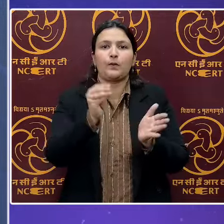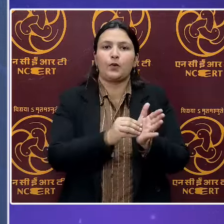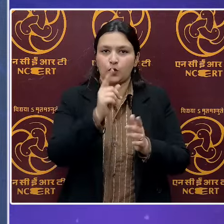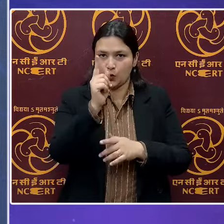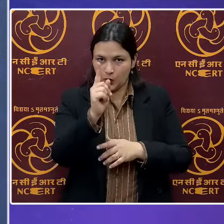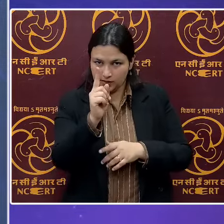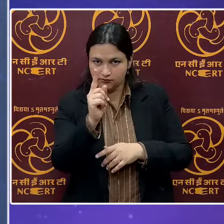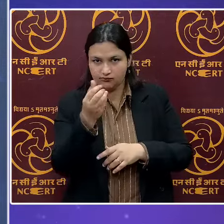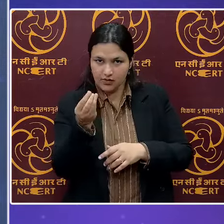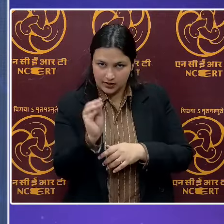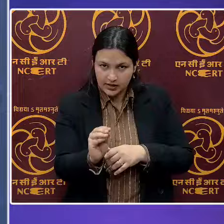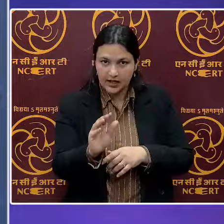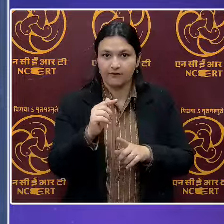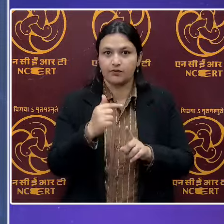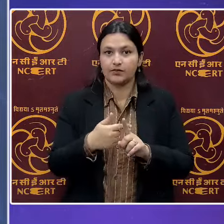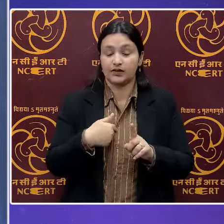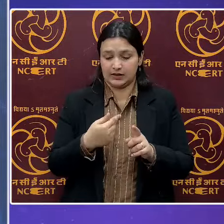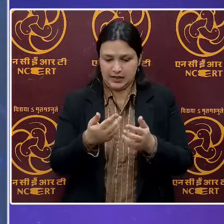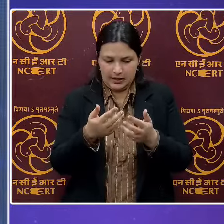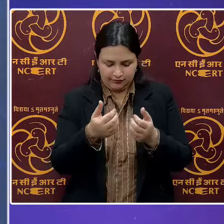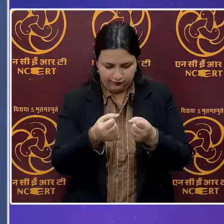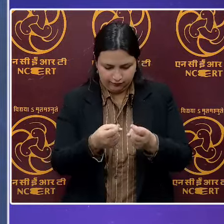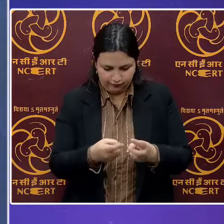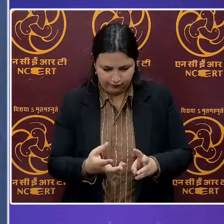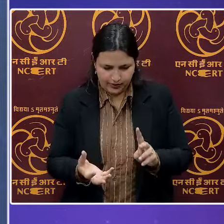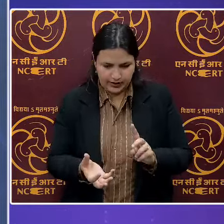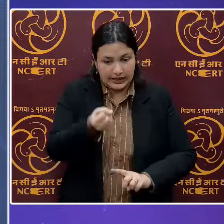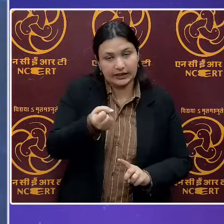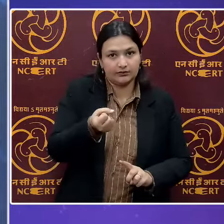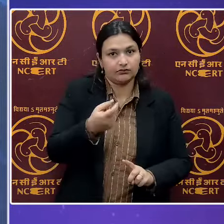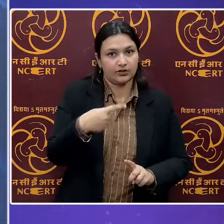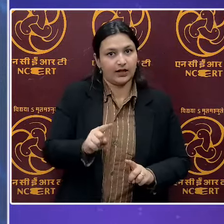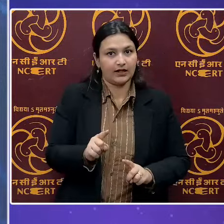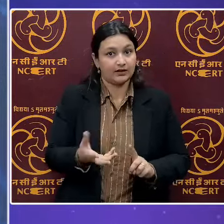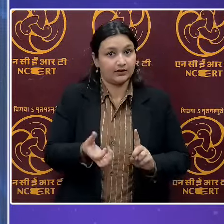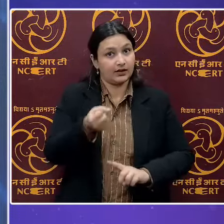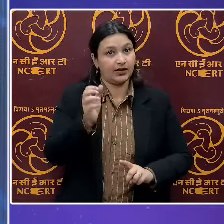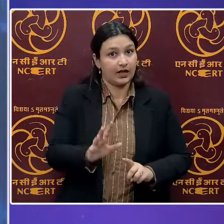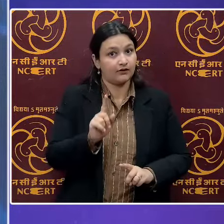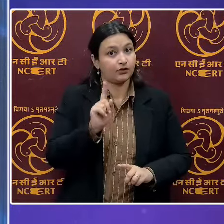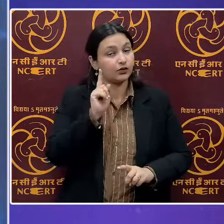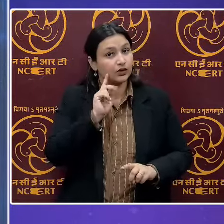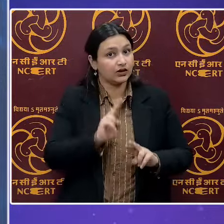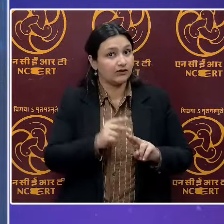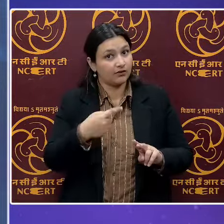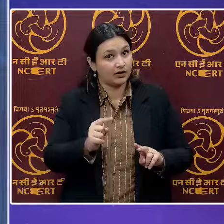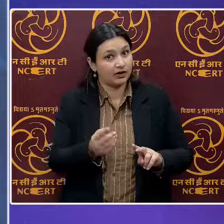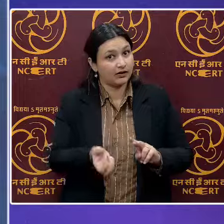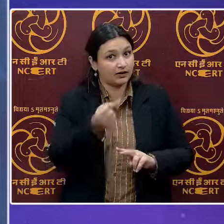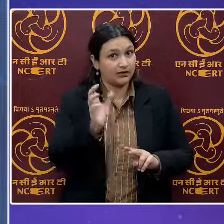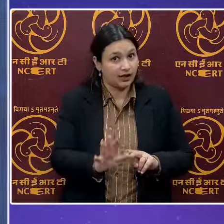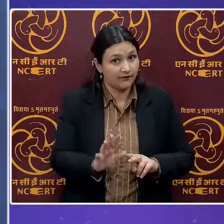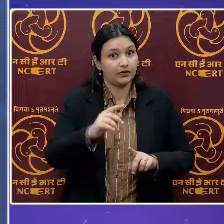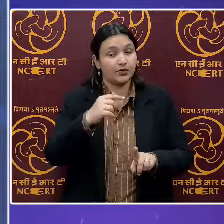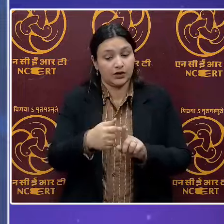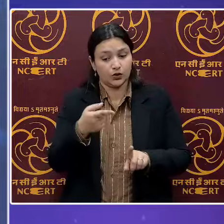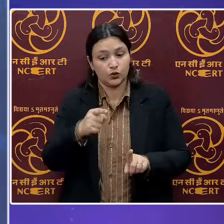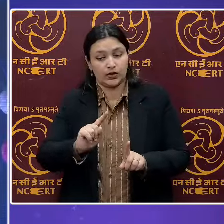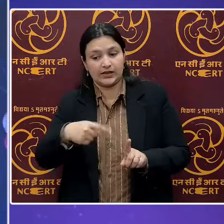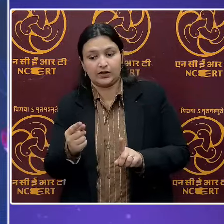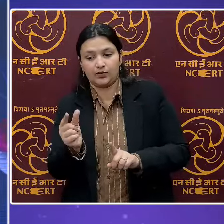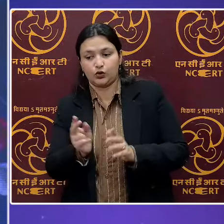is for writing the correct result. That is, the correct result means the correct unit also. Oh. So